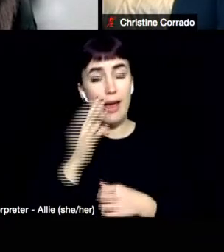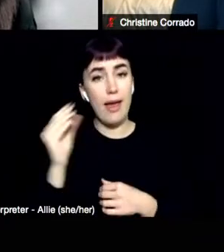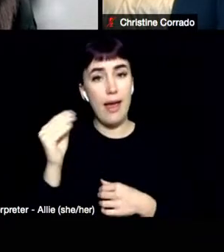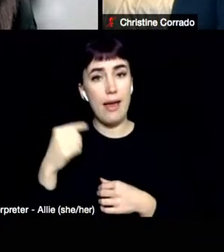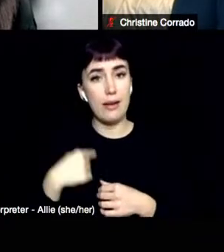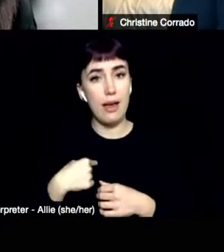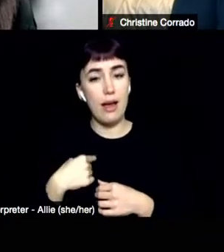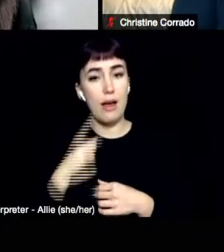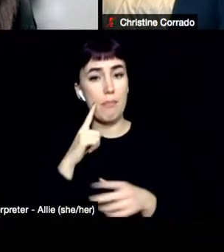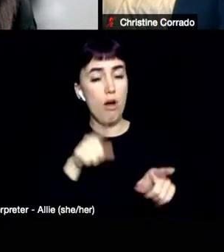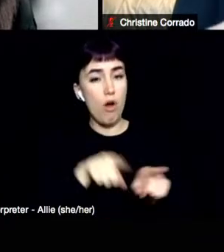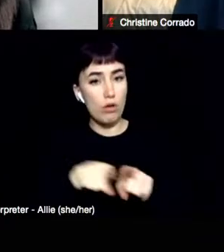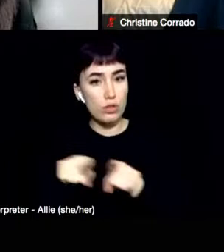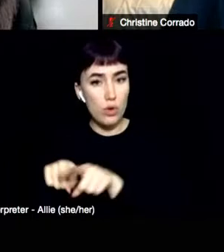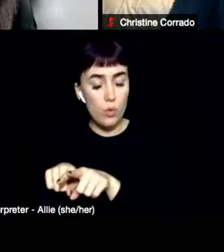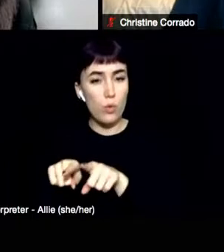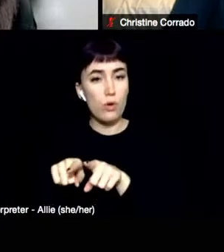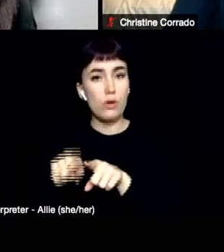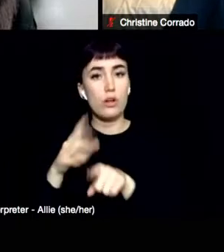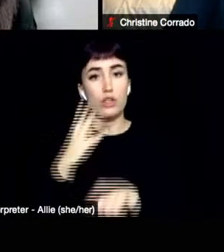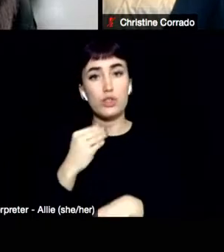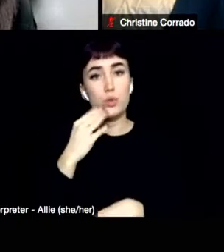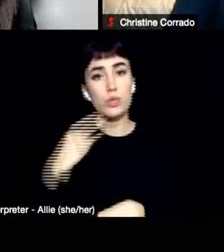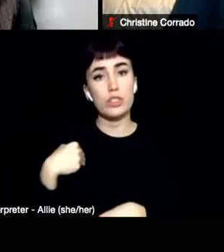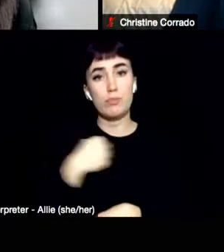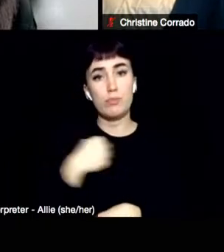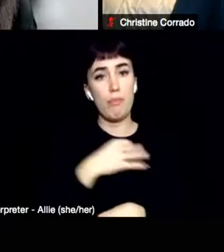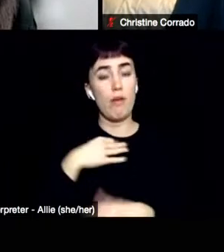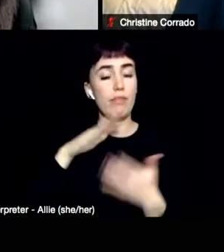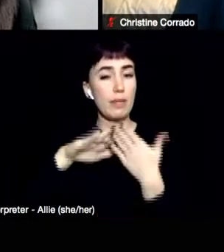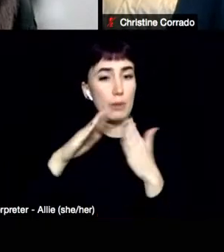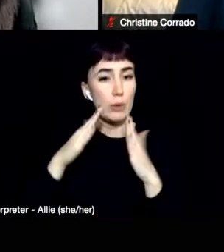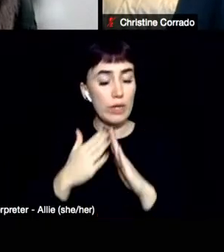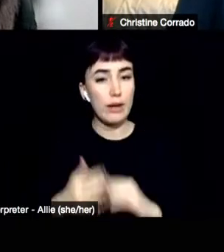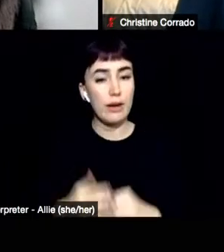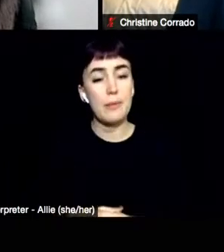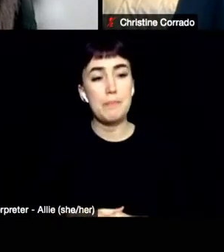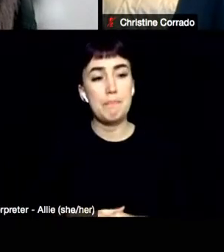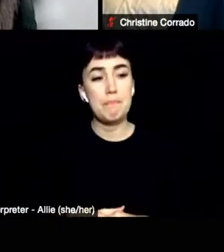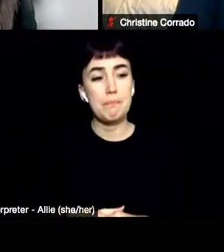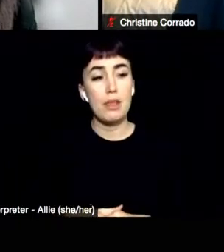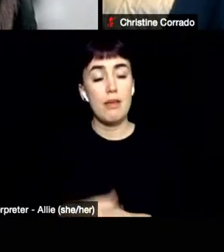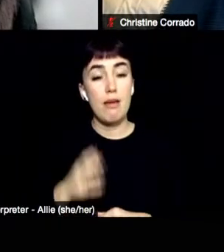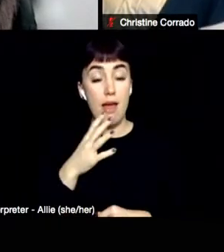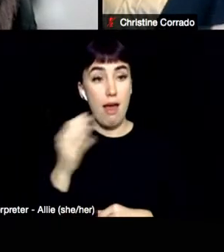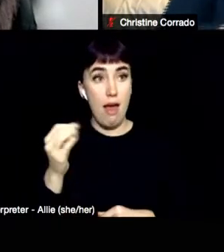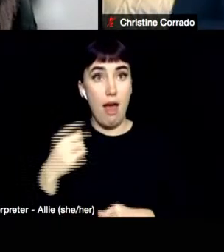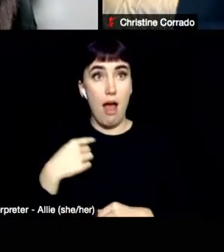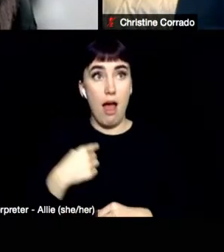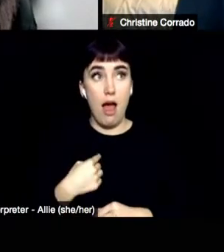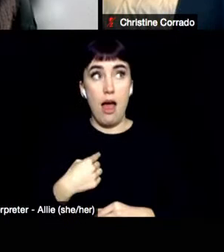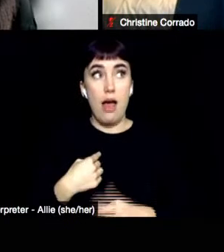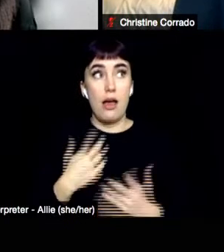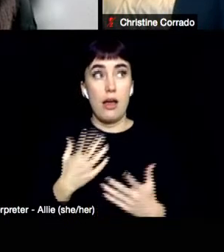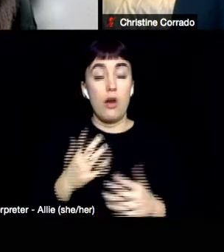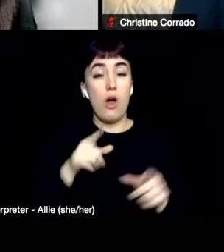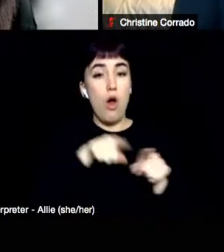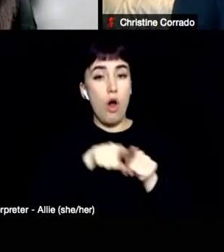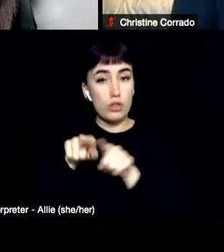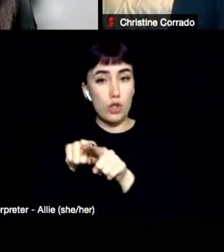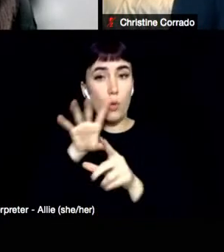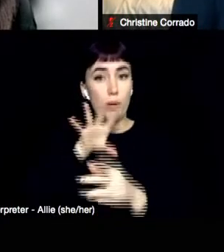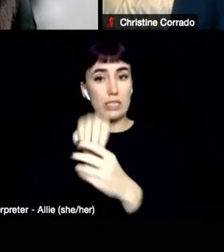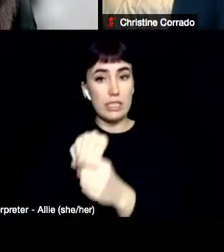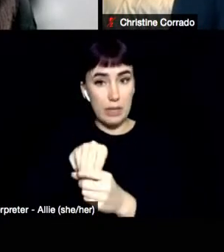I am also a Jewish member of the community. And I also